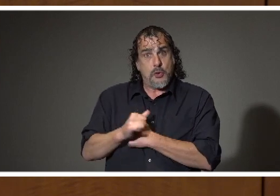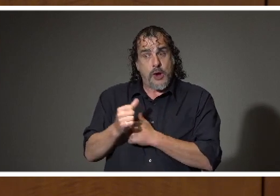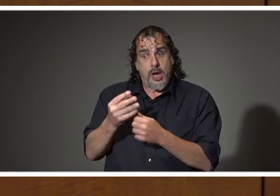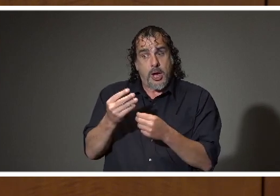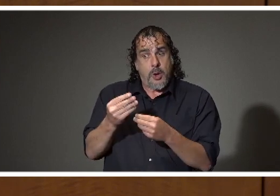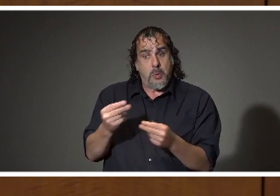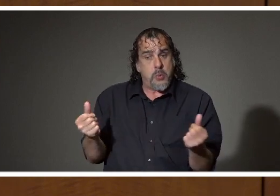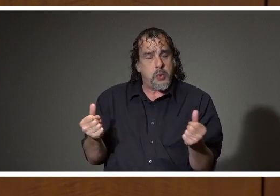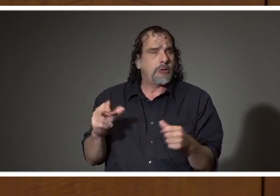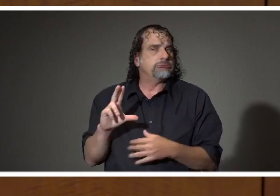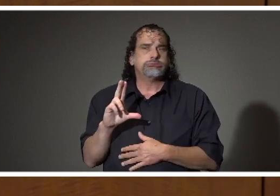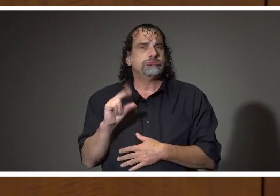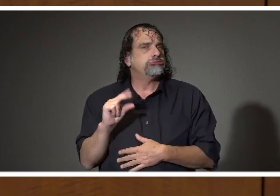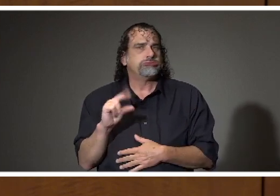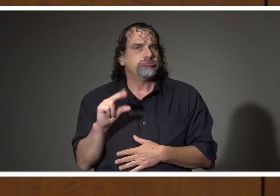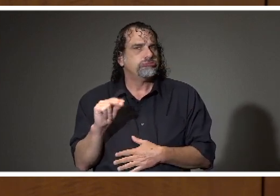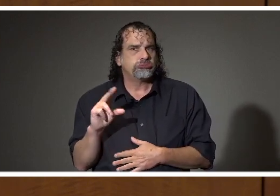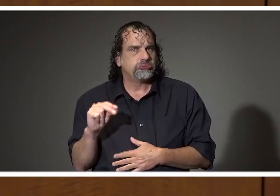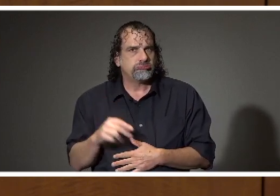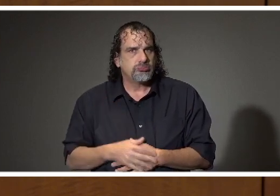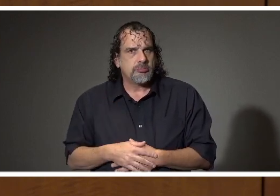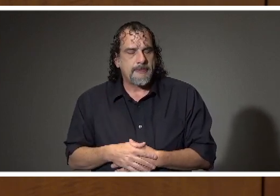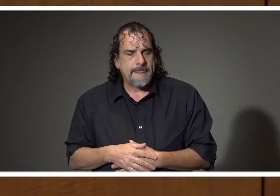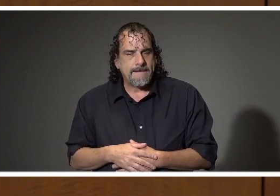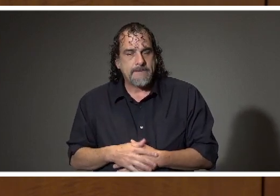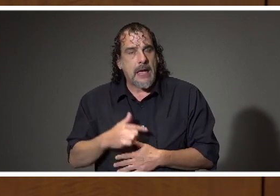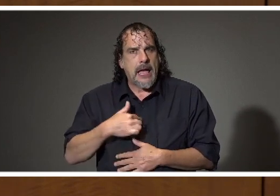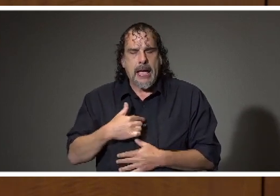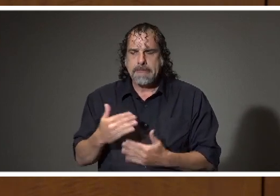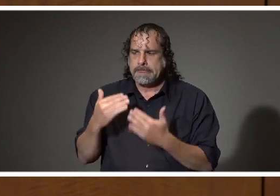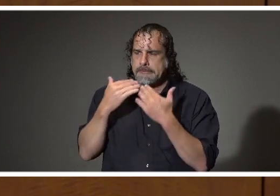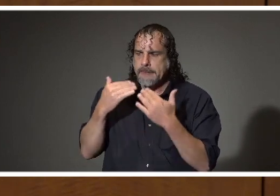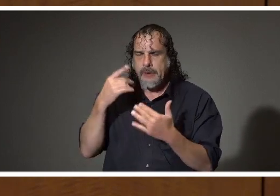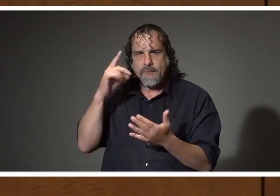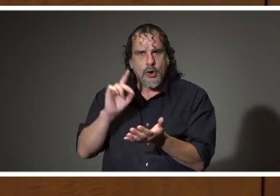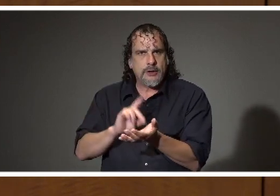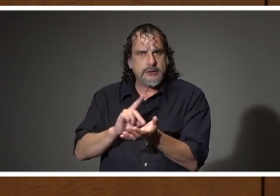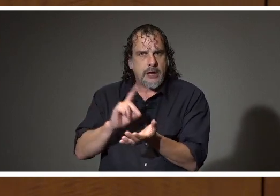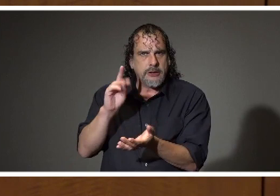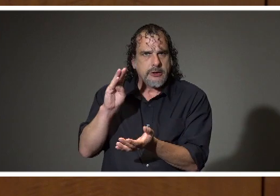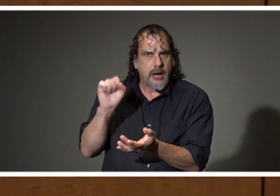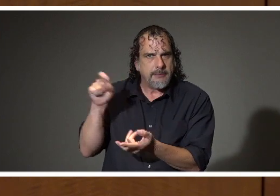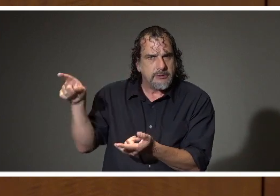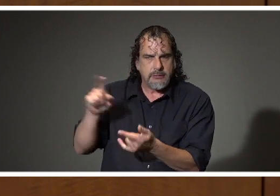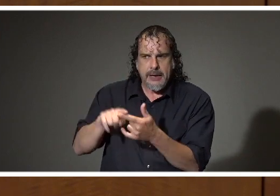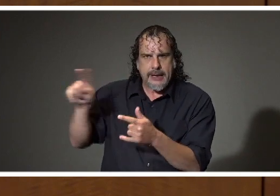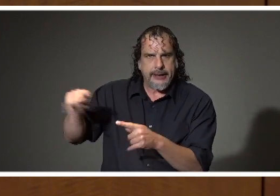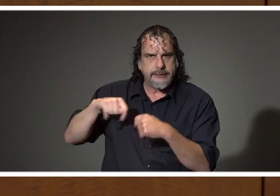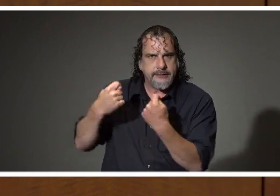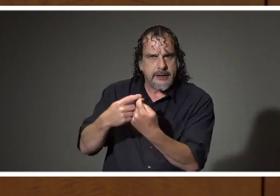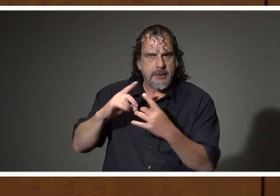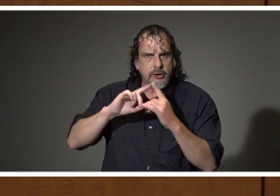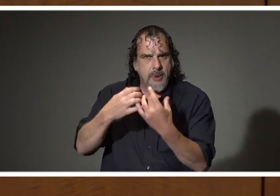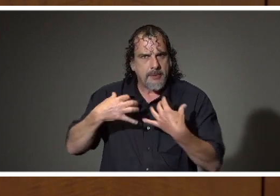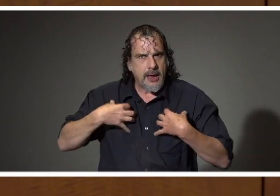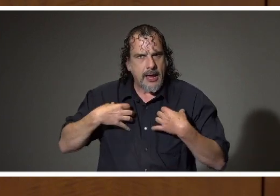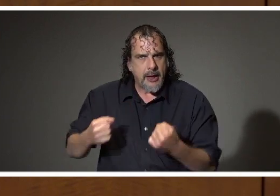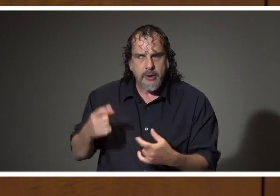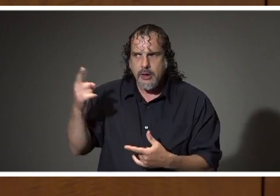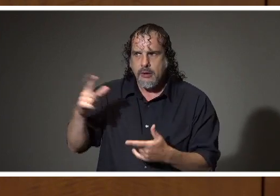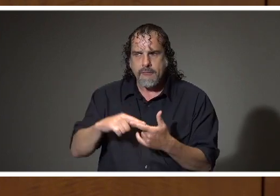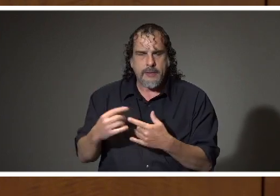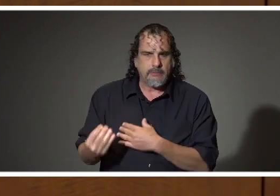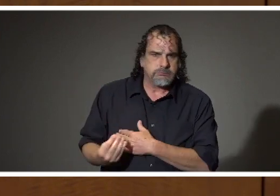gone. I'm incredibly grateful for Dr. Dobbs and his team at the State Department of Health for their